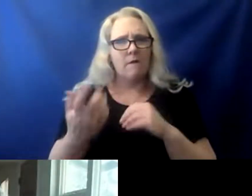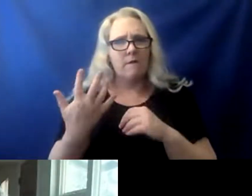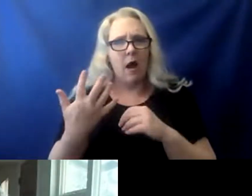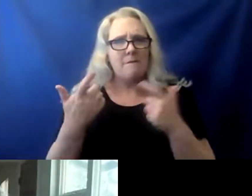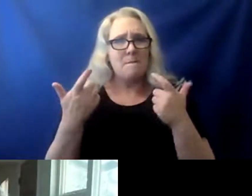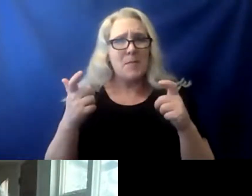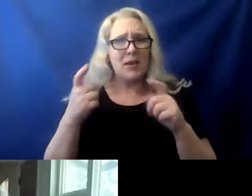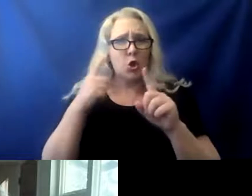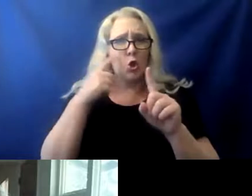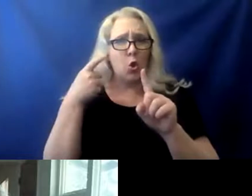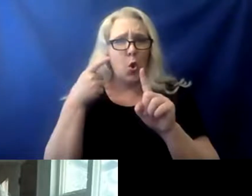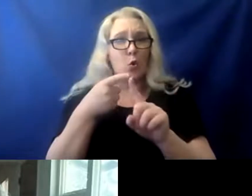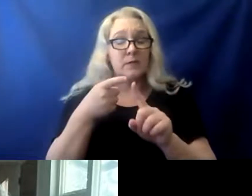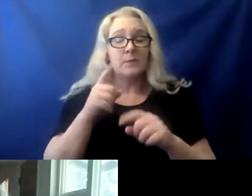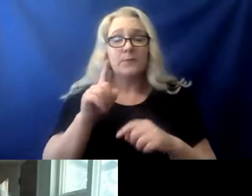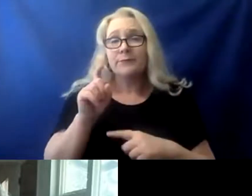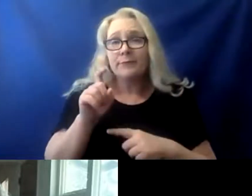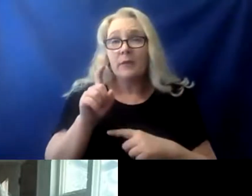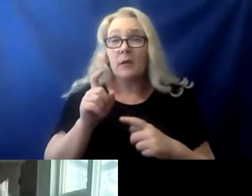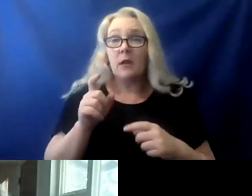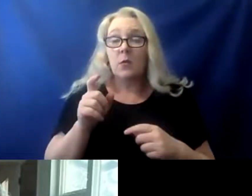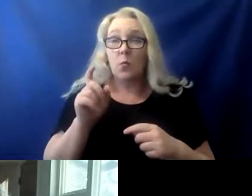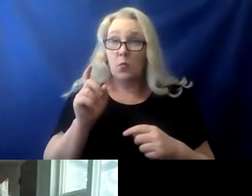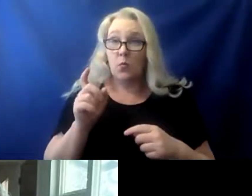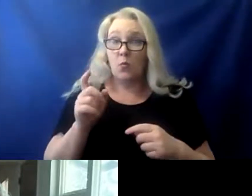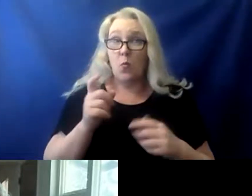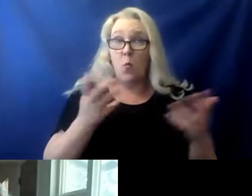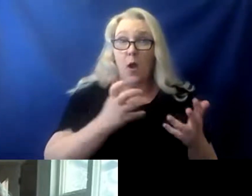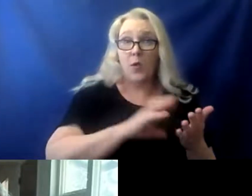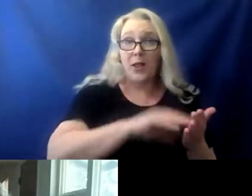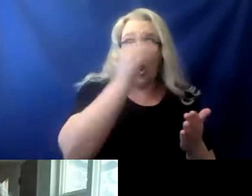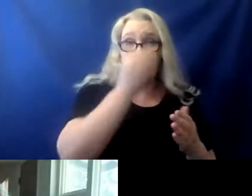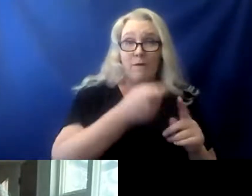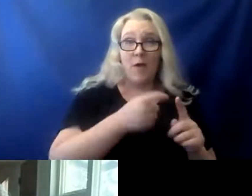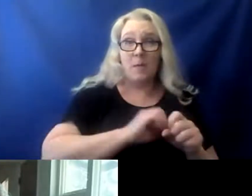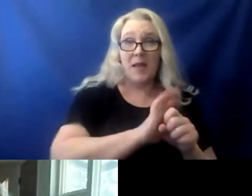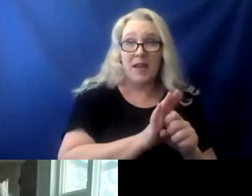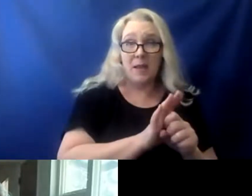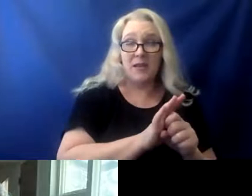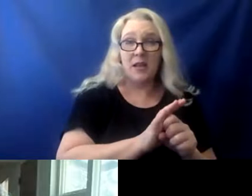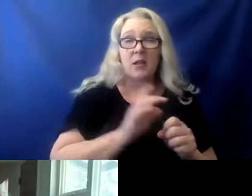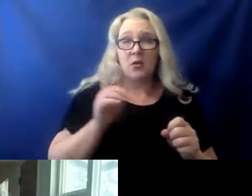there a big tweak that needs to happen from the lessons we learned from the pandemic?